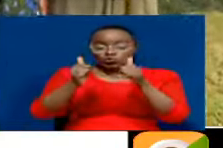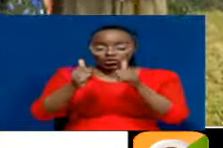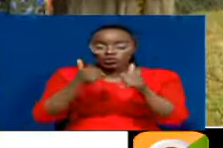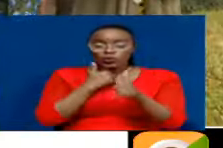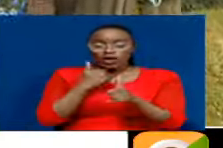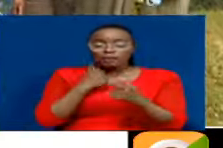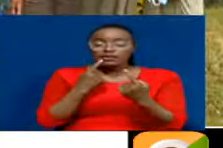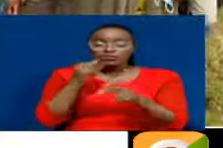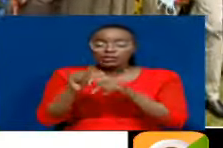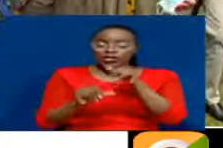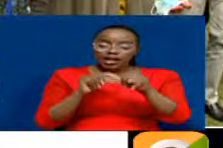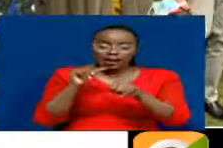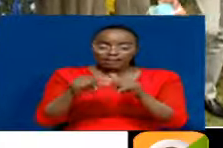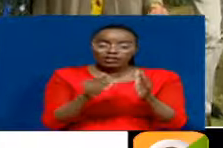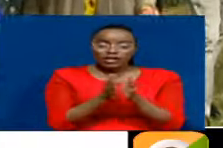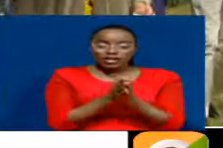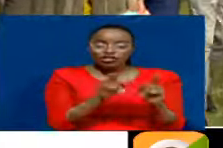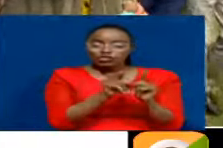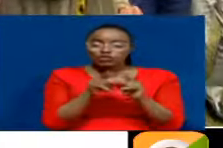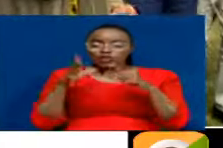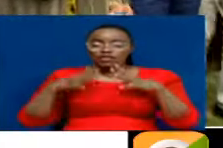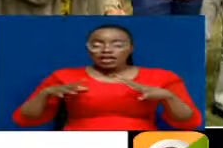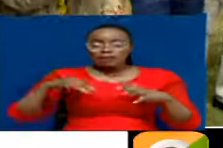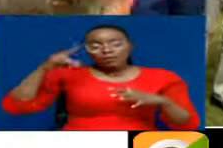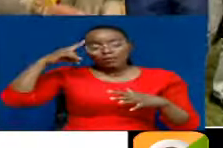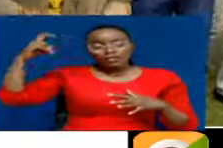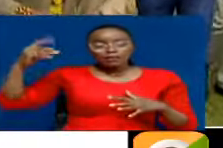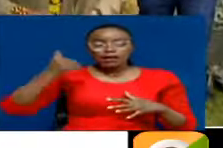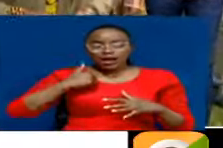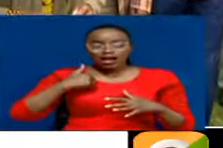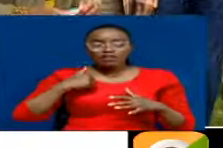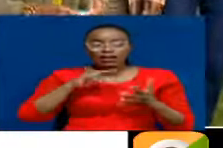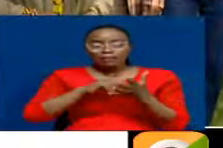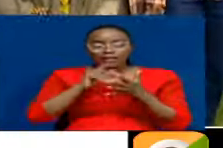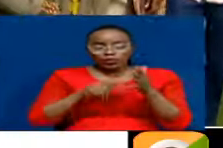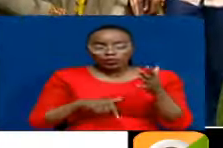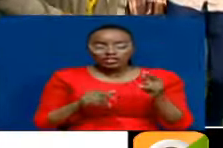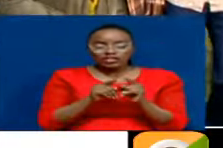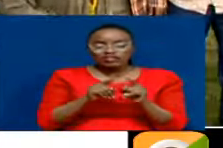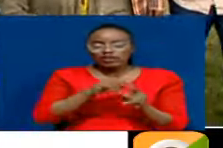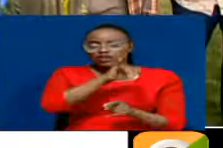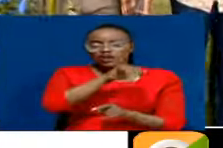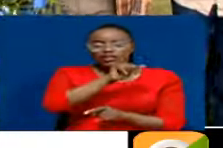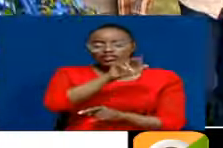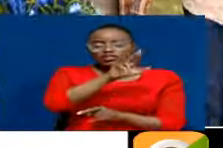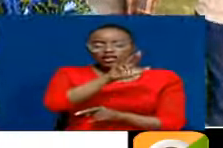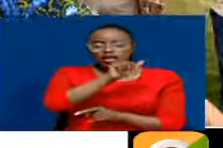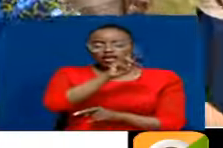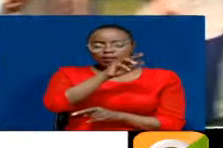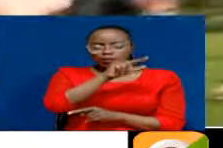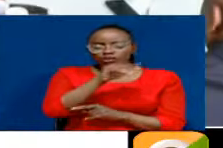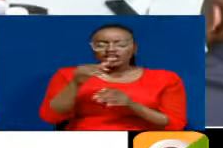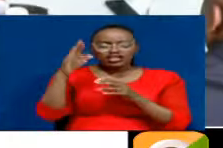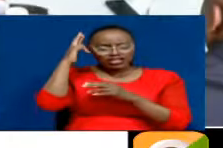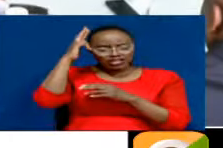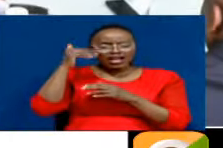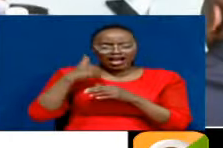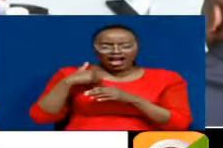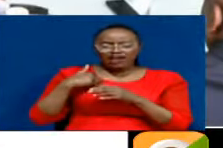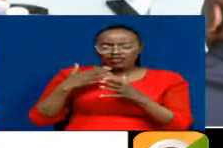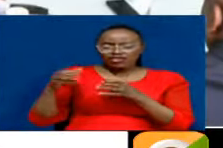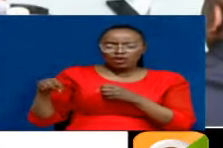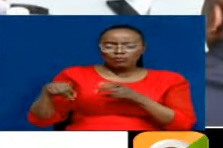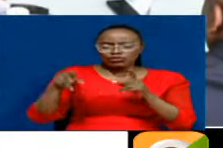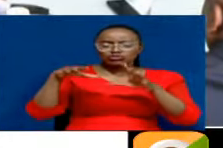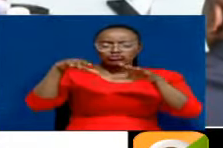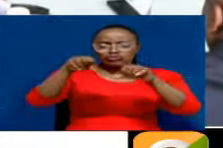been talking about and that people dream about. So when, for instance, Jaramogi had opportunity to take over this country, He talked